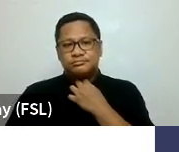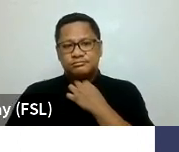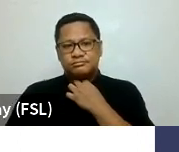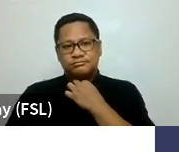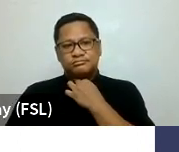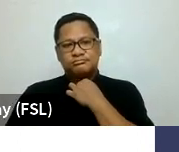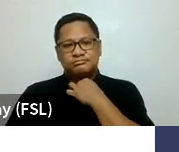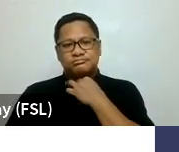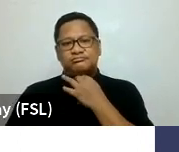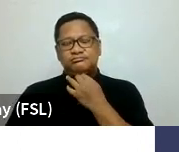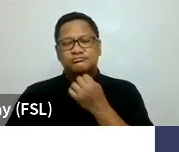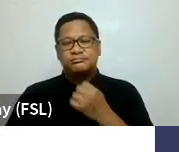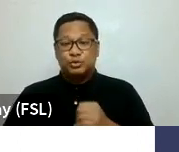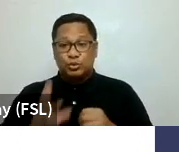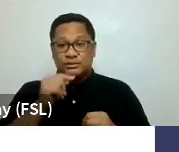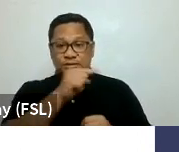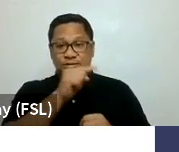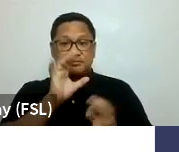Ayan.